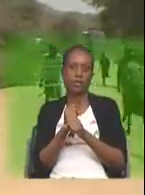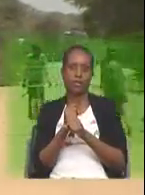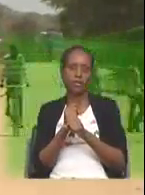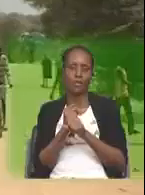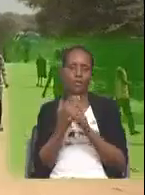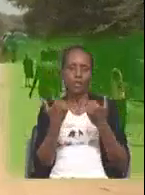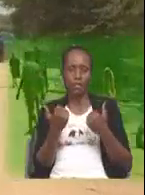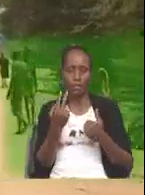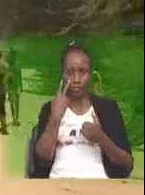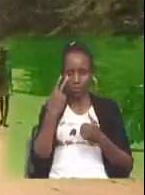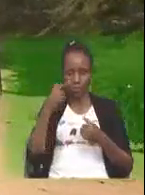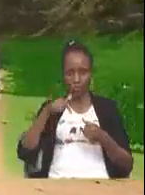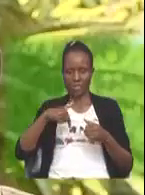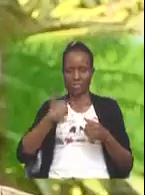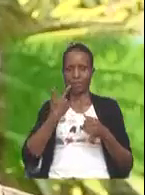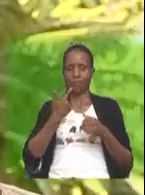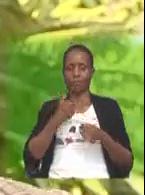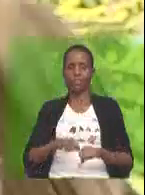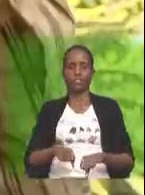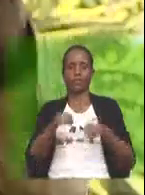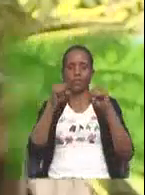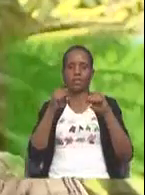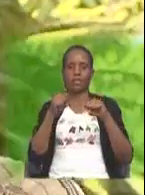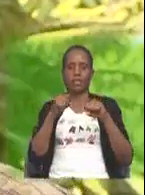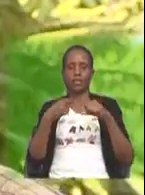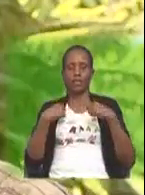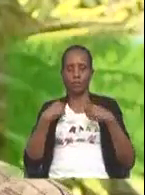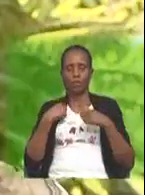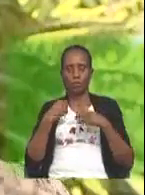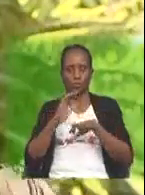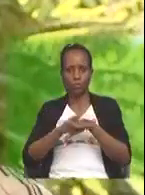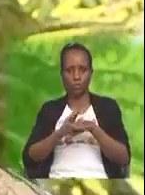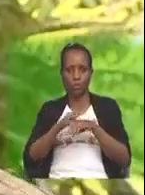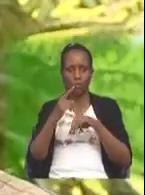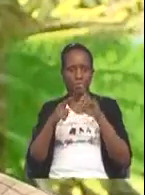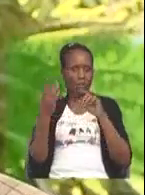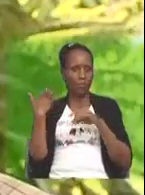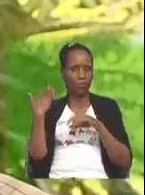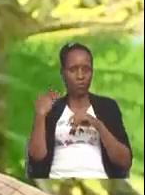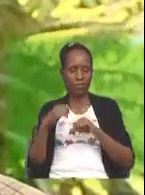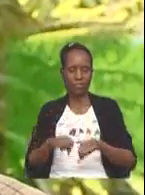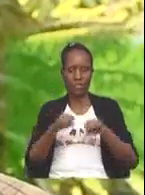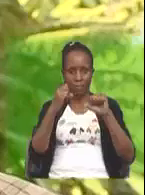chairman nafasi haicha timu nzuri, lakini wakati huo chairman huwezi kuona